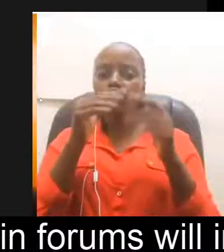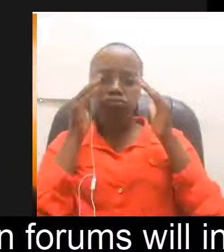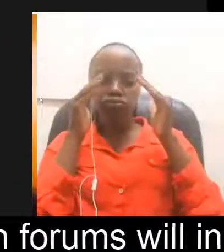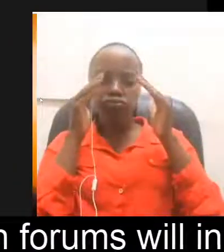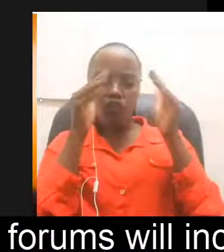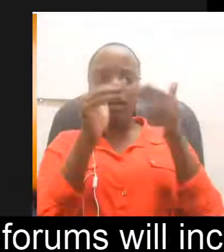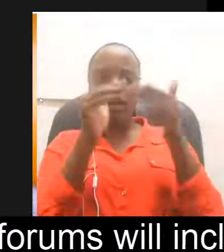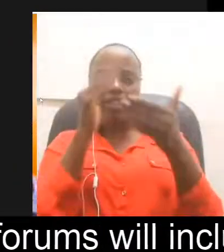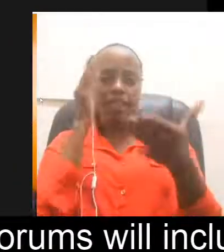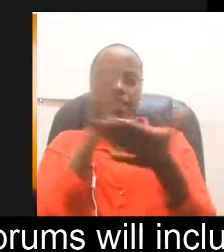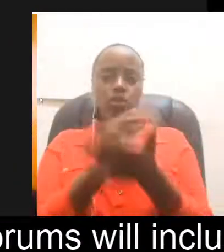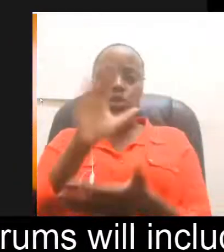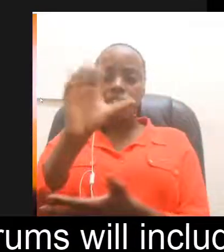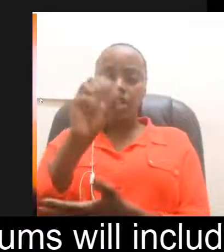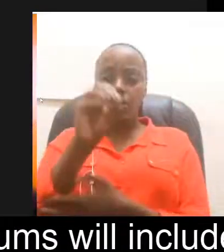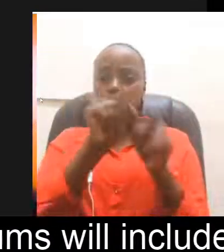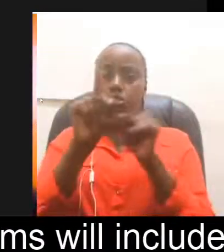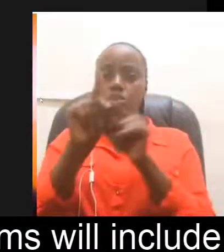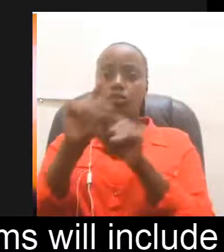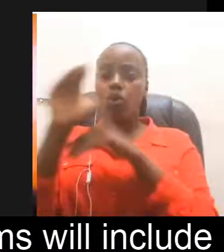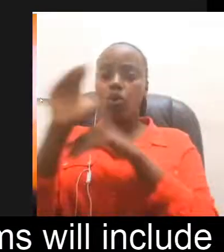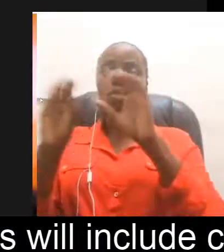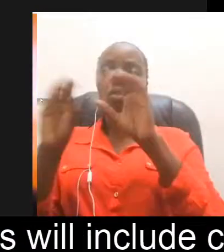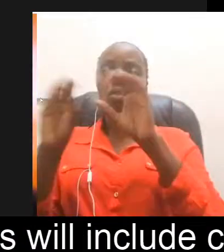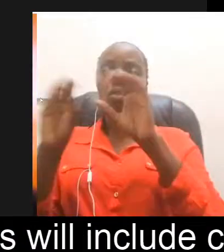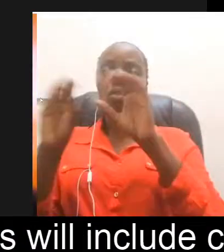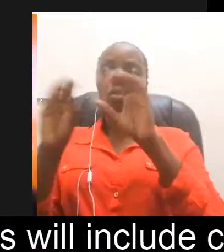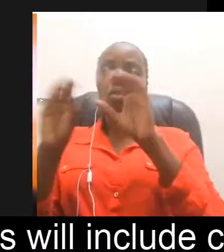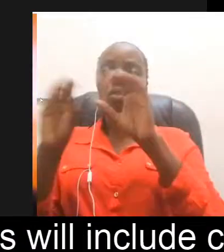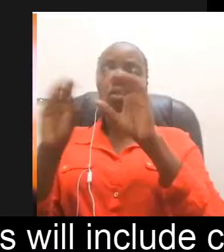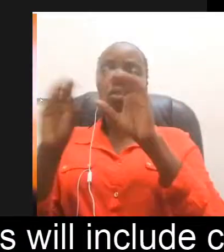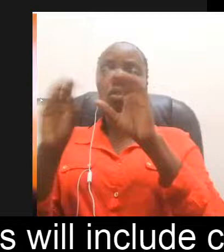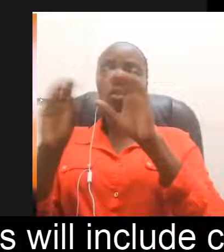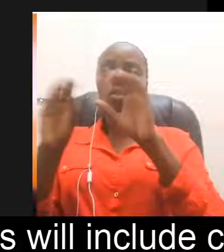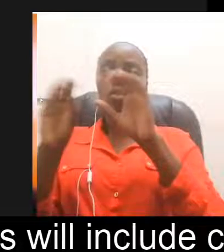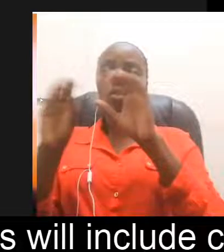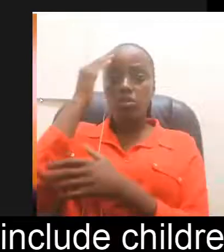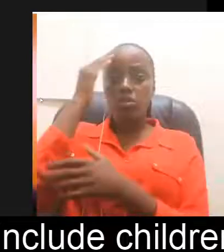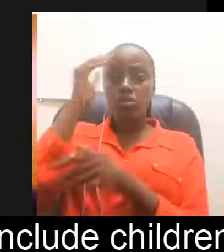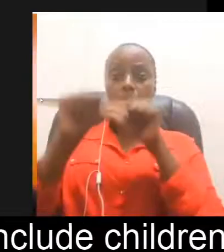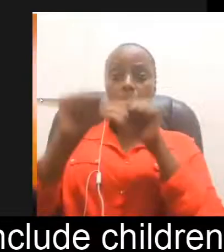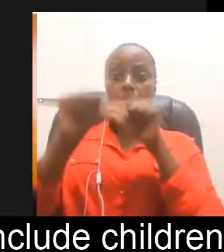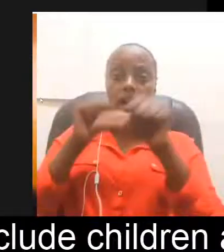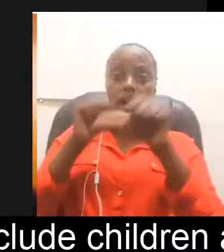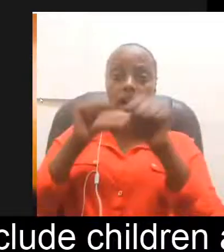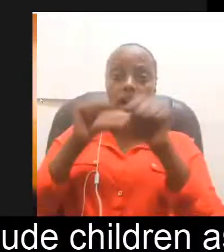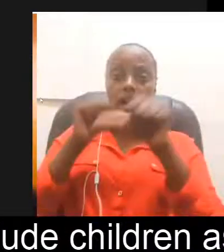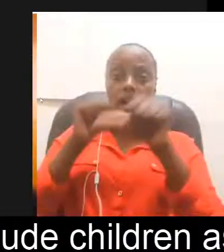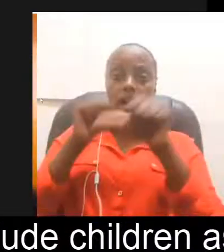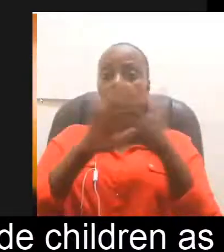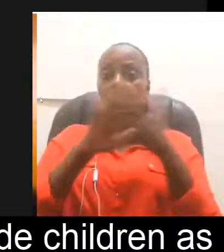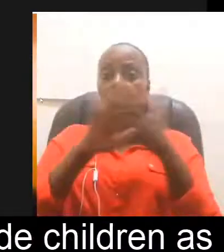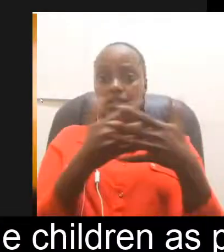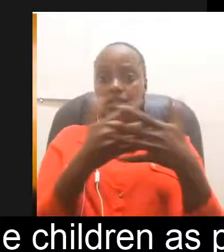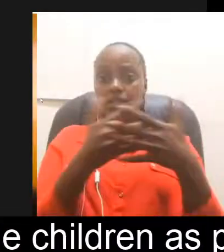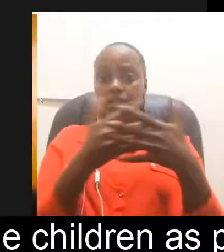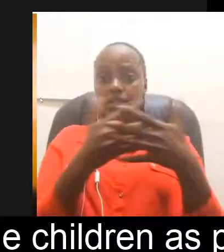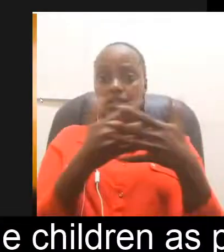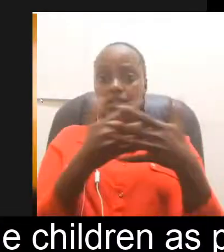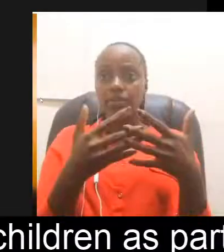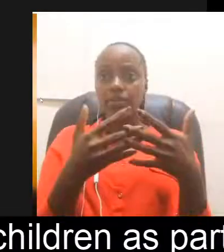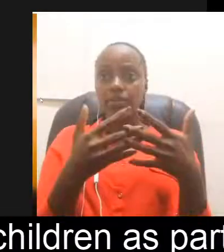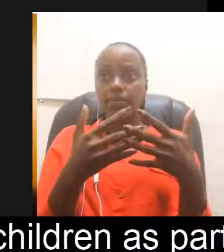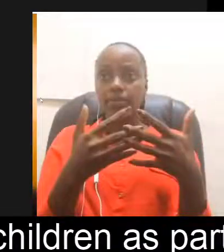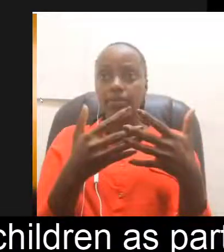the CSOs and all the organizations and everyone else to know about the Charter. Then also